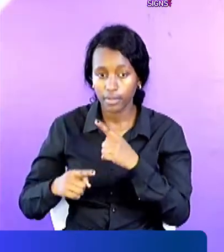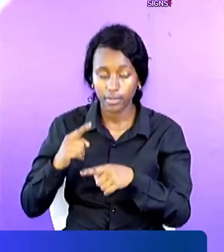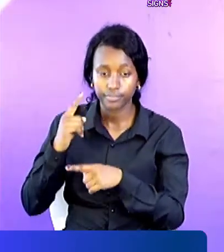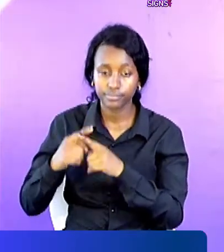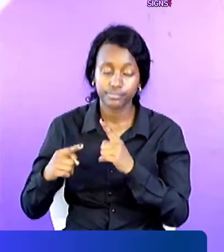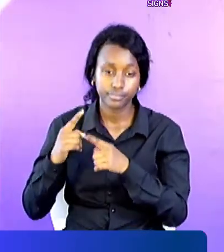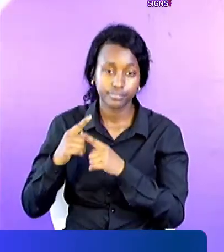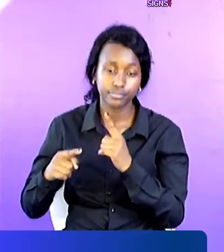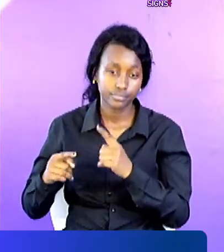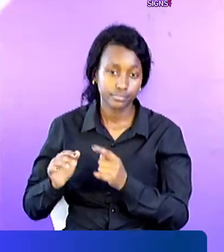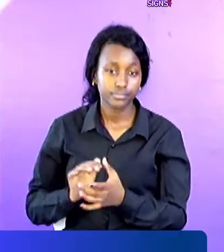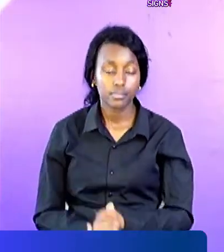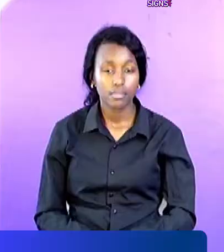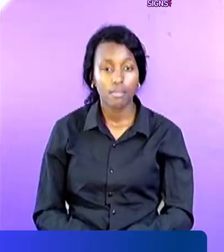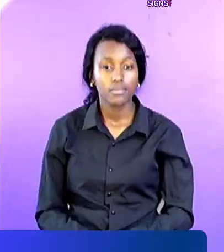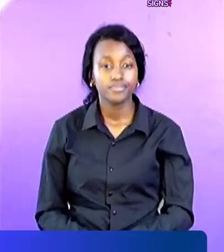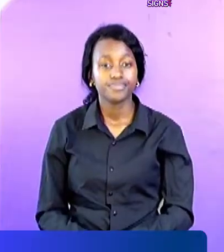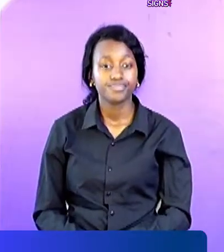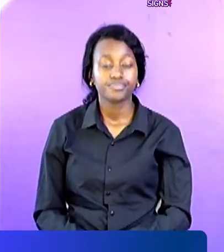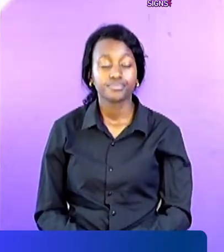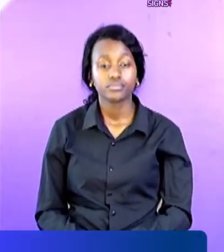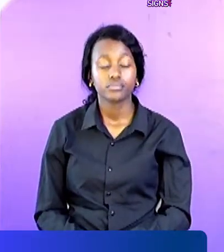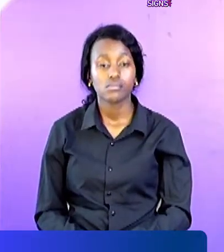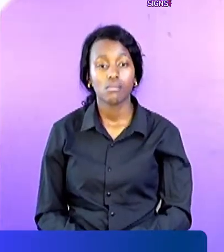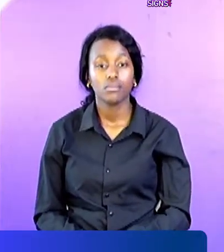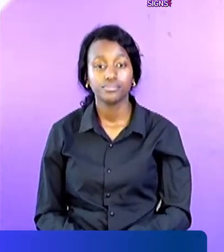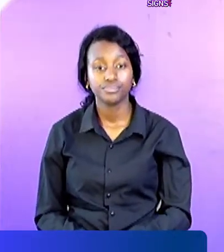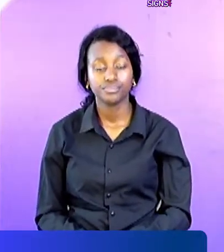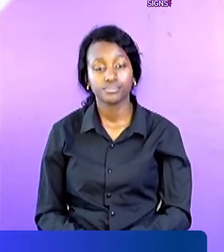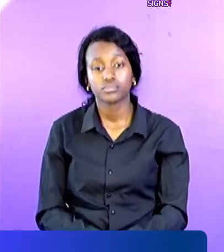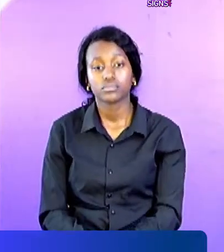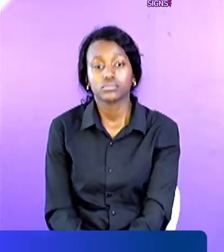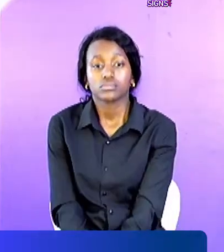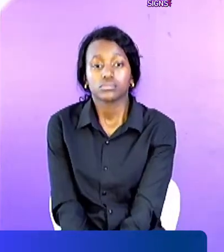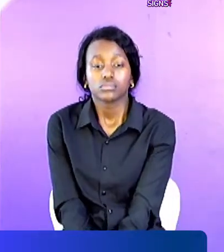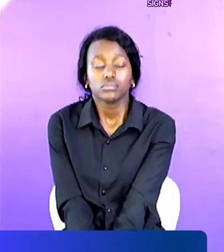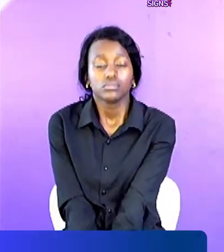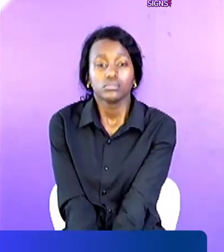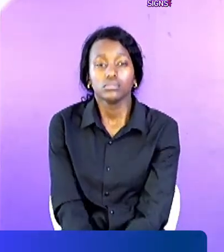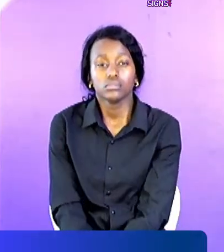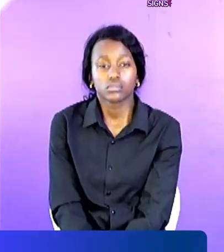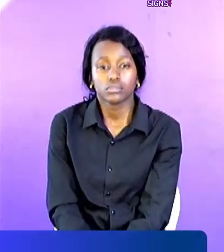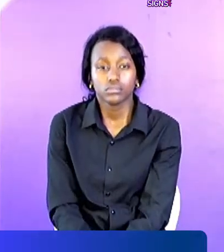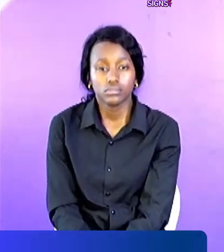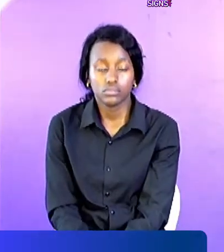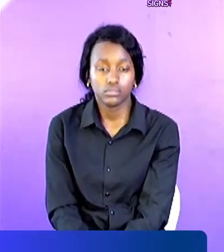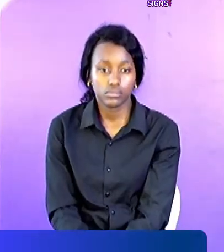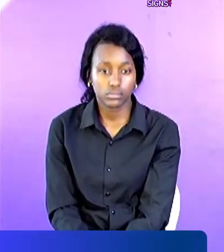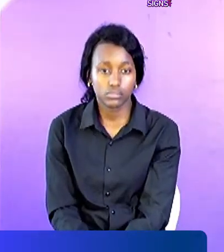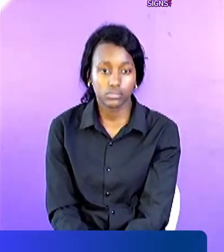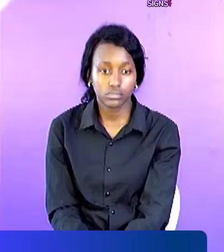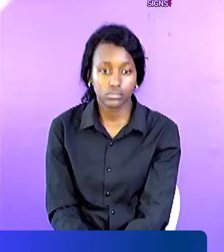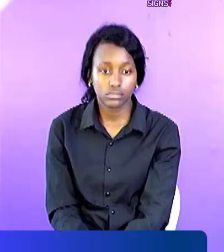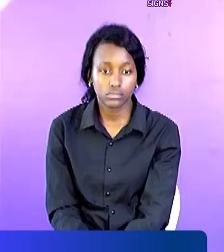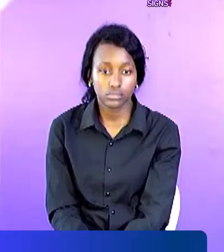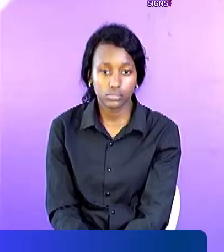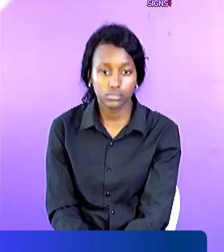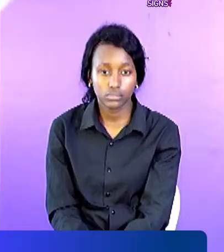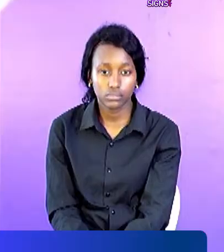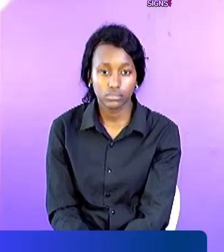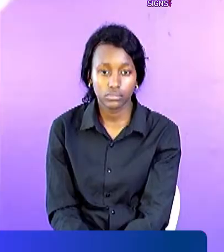What we do with most of our with some of our, particularly with the high net worth clients, when we're advising them, you can